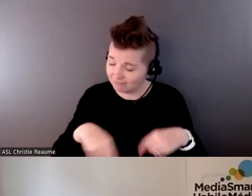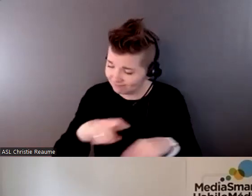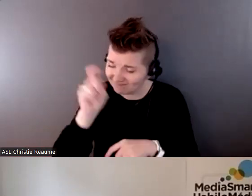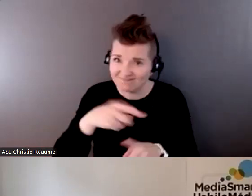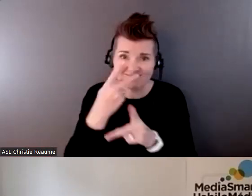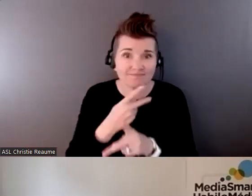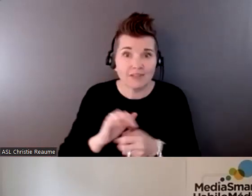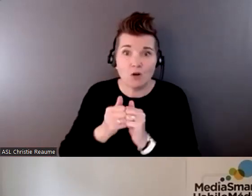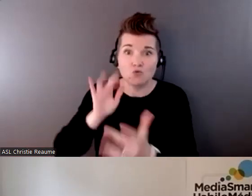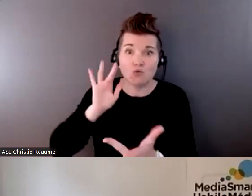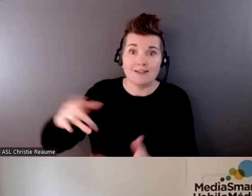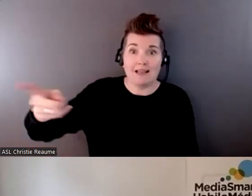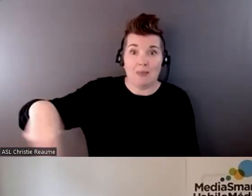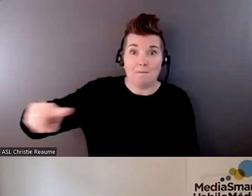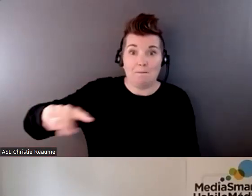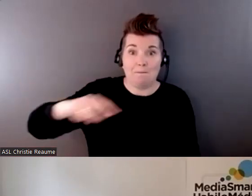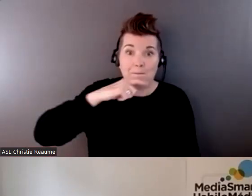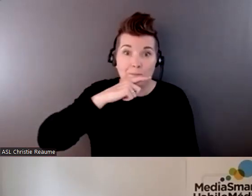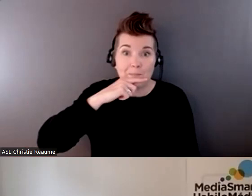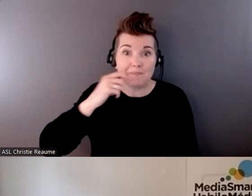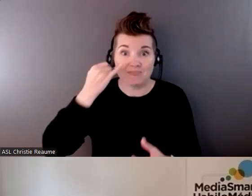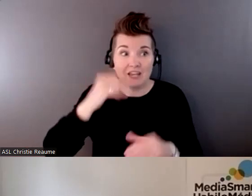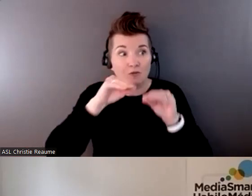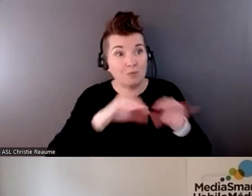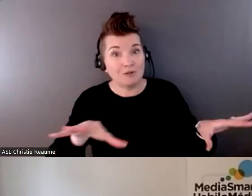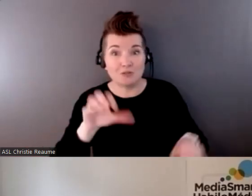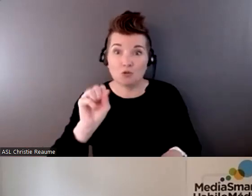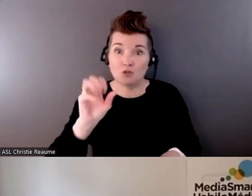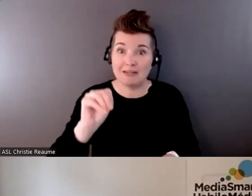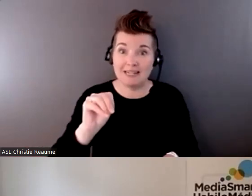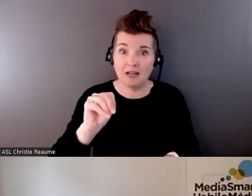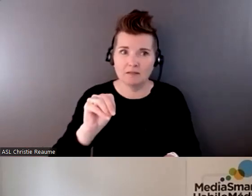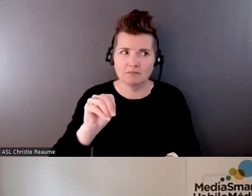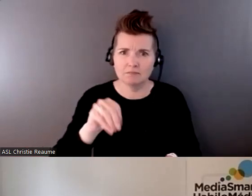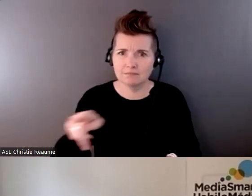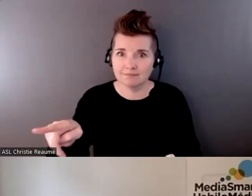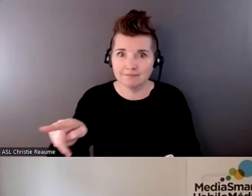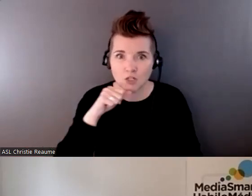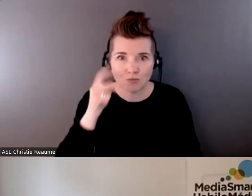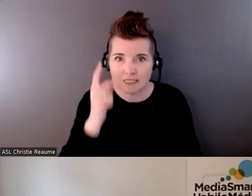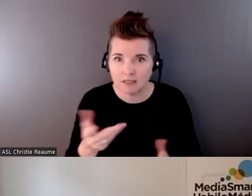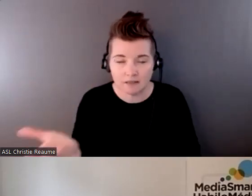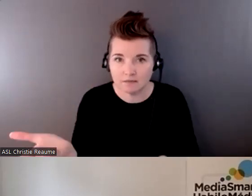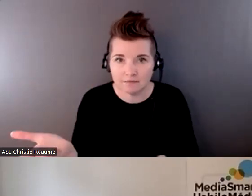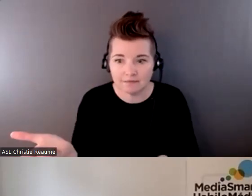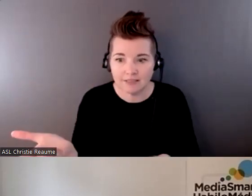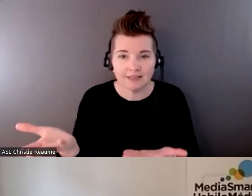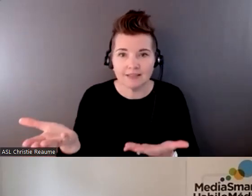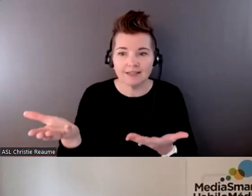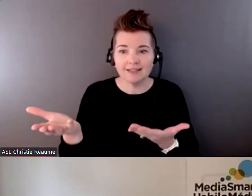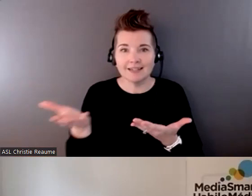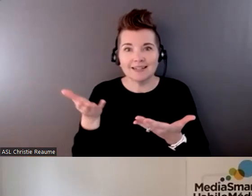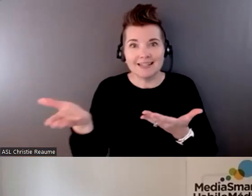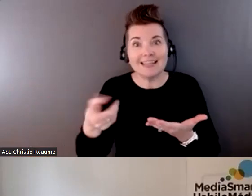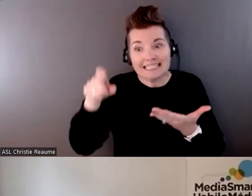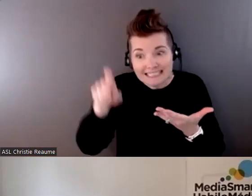out because just putting out you know on social media that there's a seminar coming up isn't reaching the vast majority of the seniors who truly